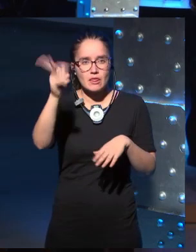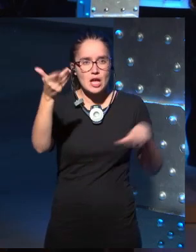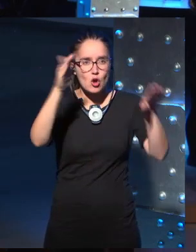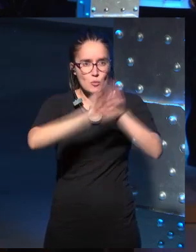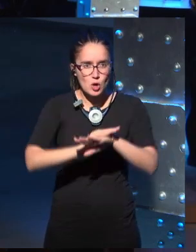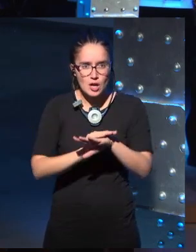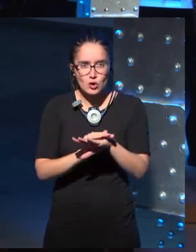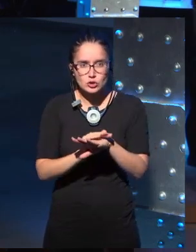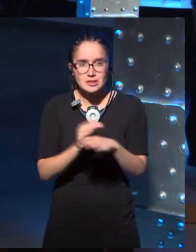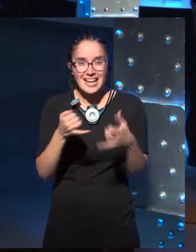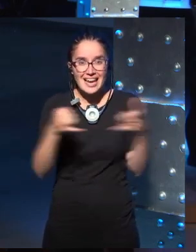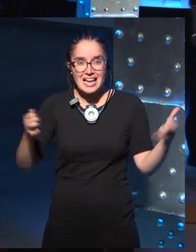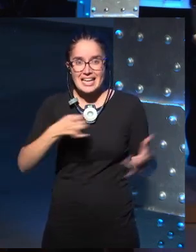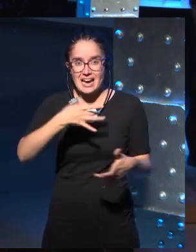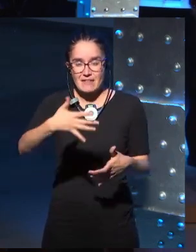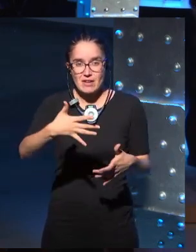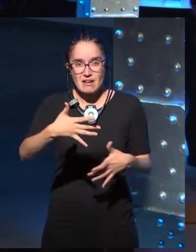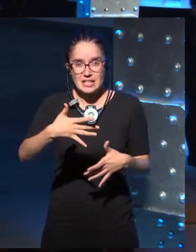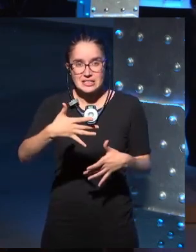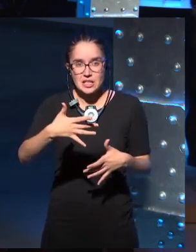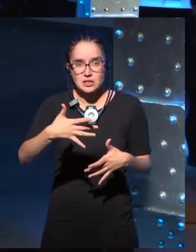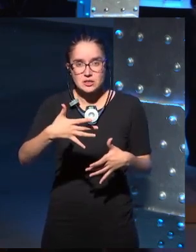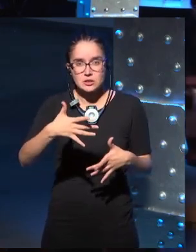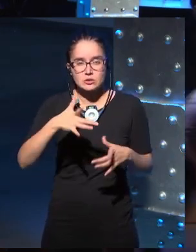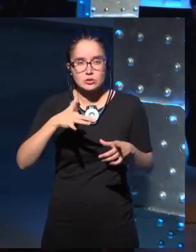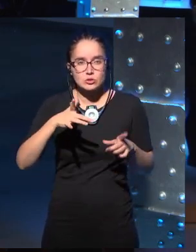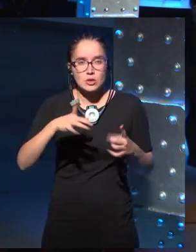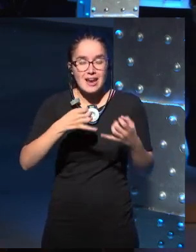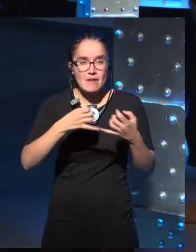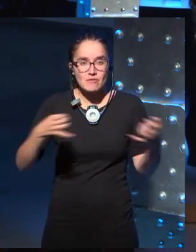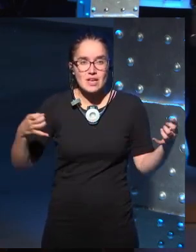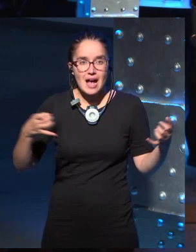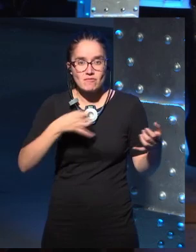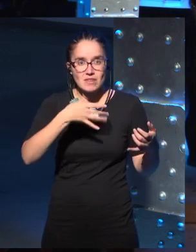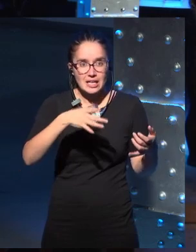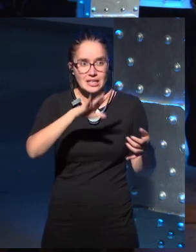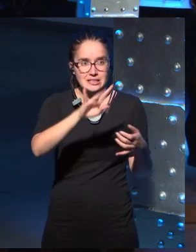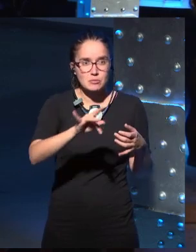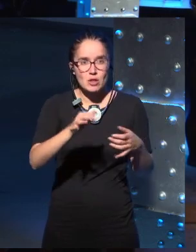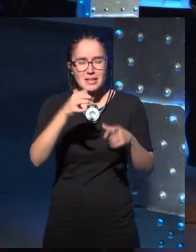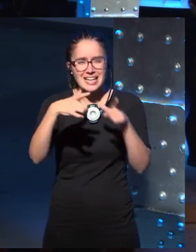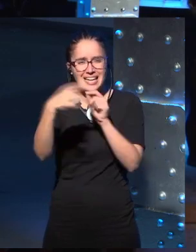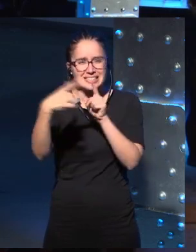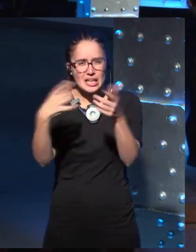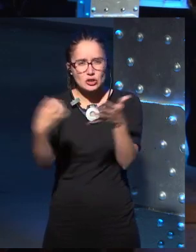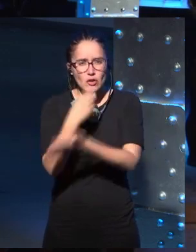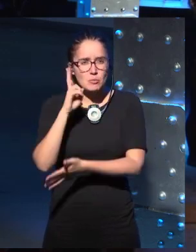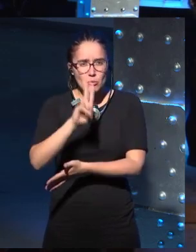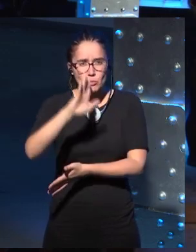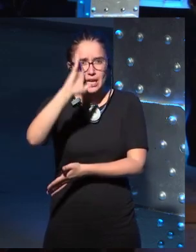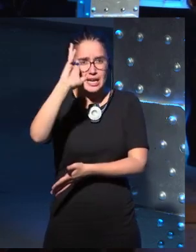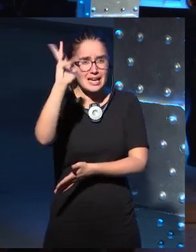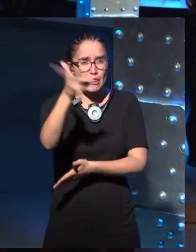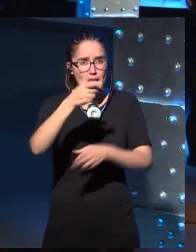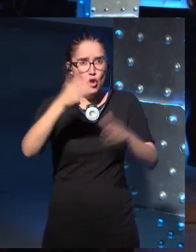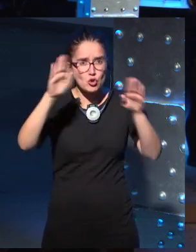the Milky Way is not just the white band. All the stars that we can see in the night sky are